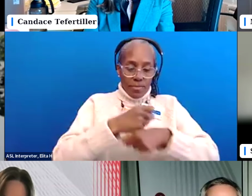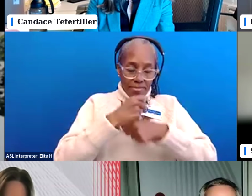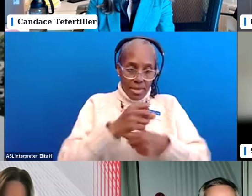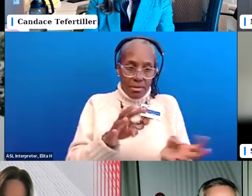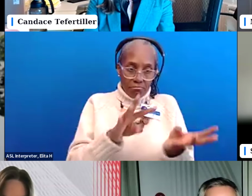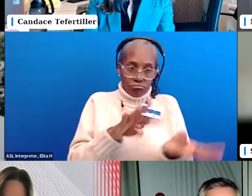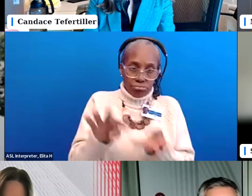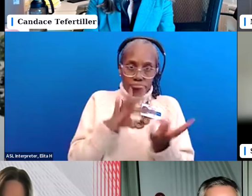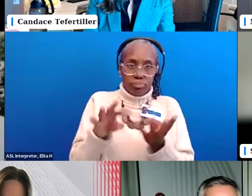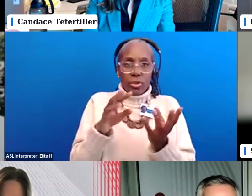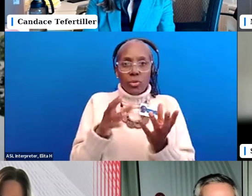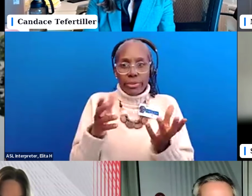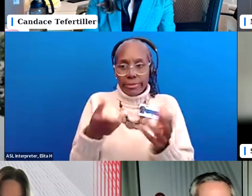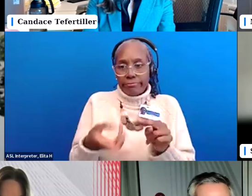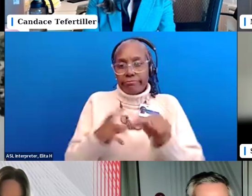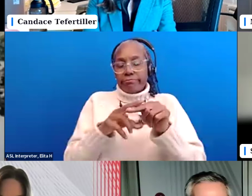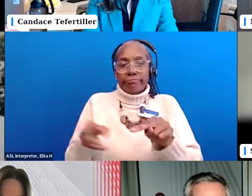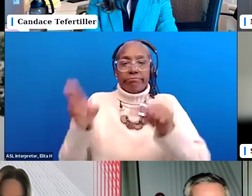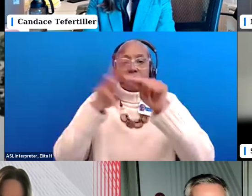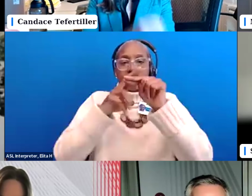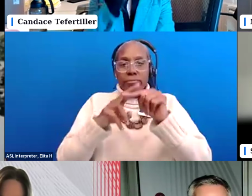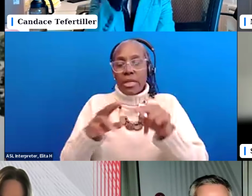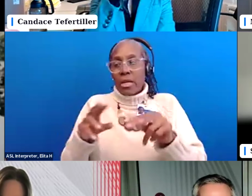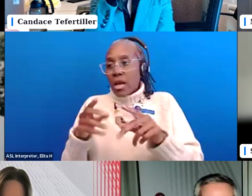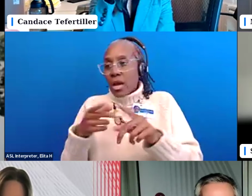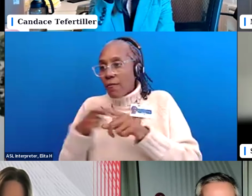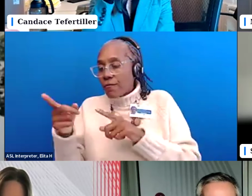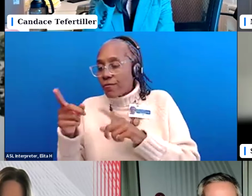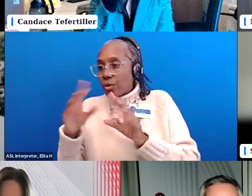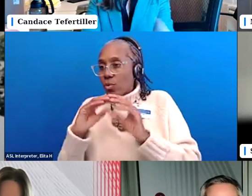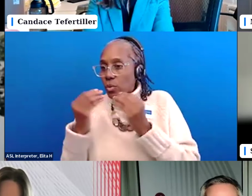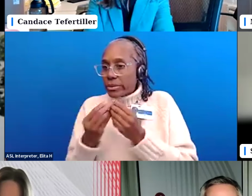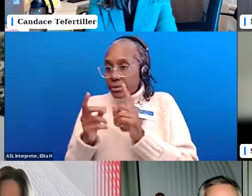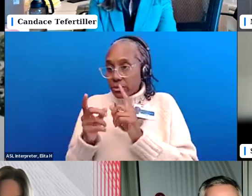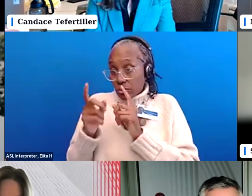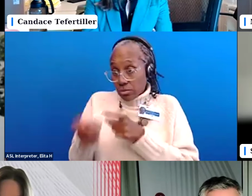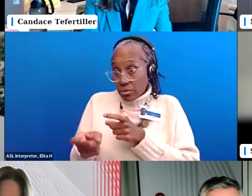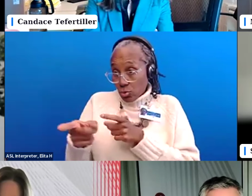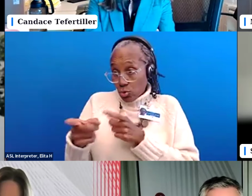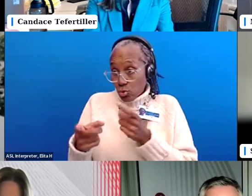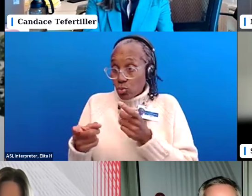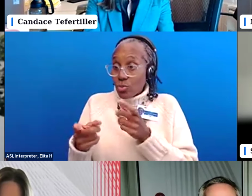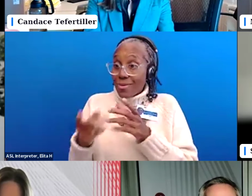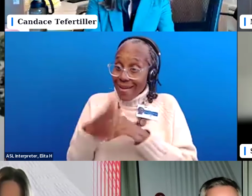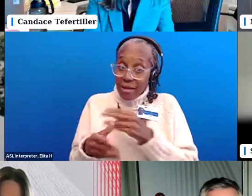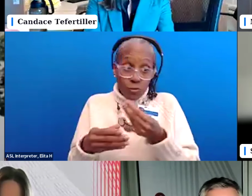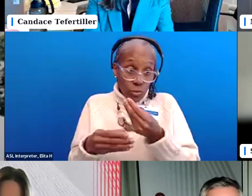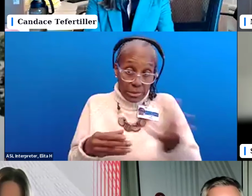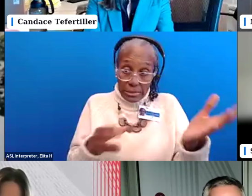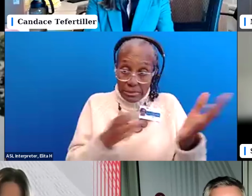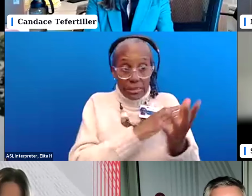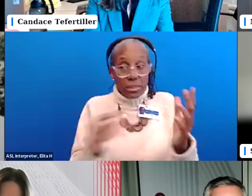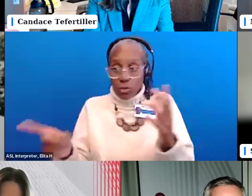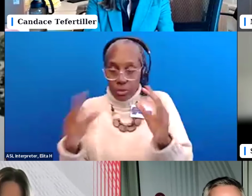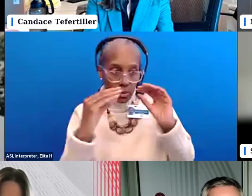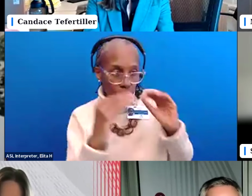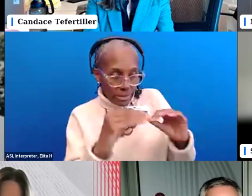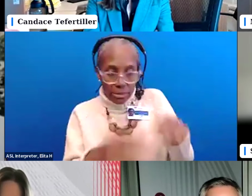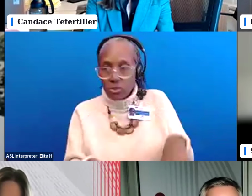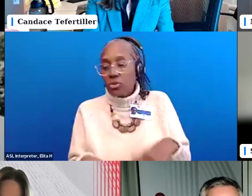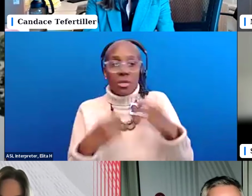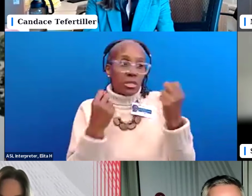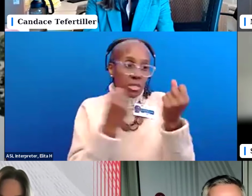capacity. We're ramping up our field organization that will be charged with supporting clinics, educating clinics.